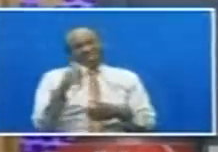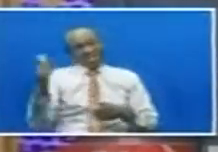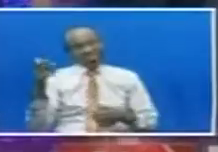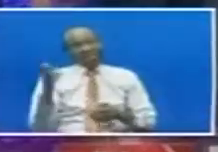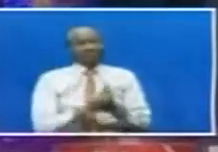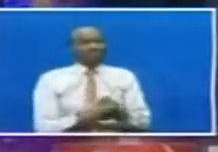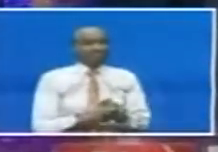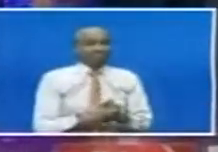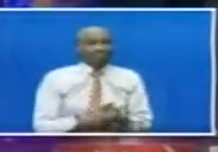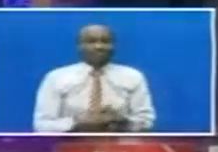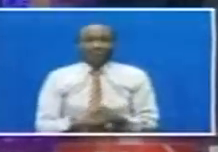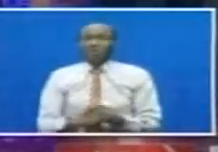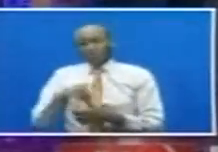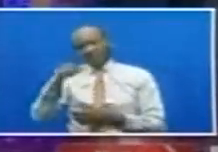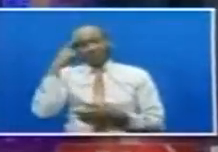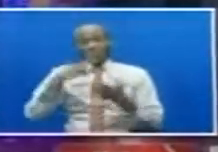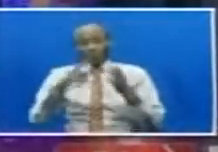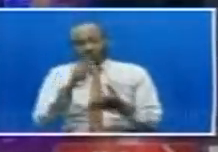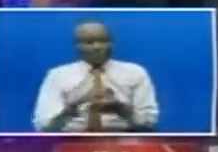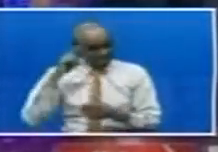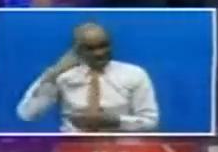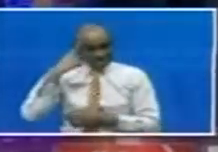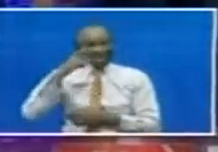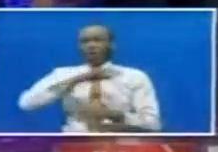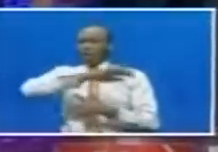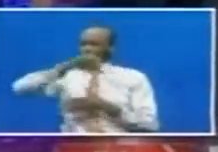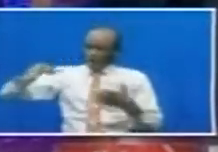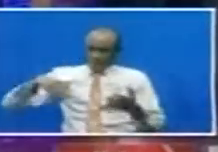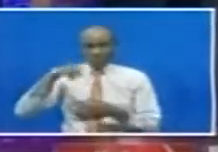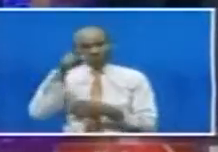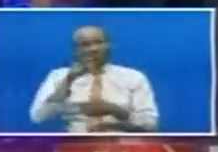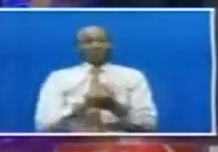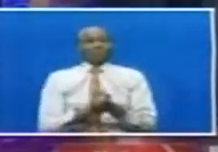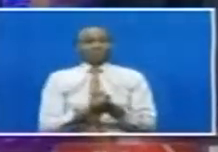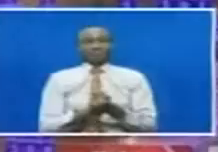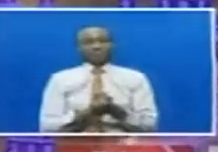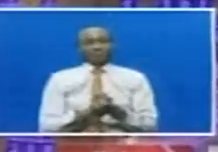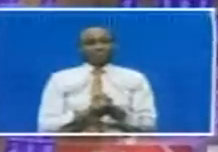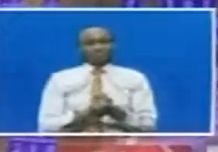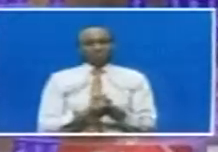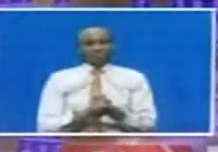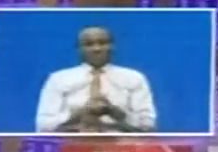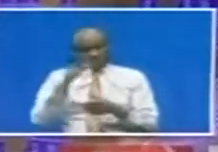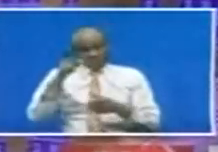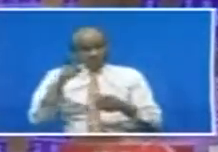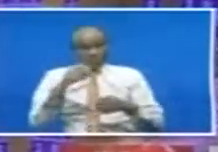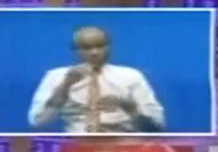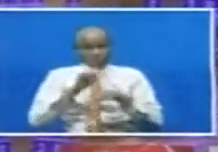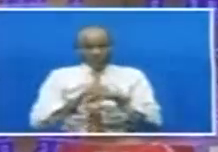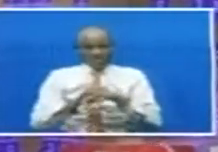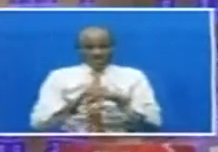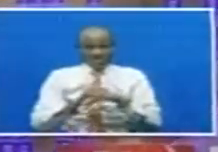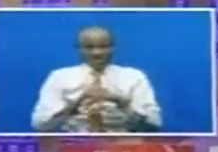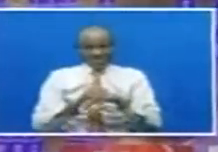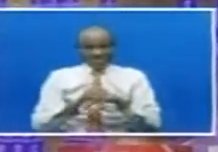your thoughts? You know. Any good ones? Any bad ones? Well, I think the entire thing is underwhelming. Underwhelming? You asked for one word?